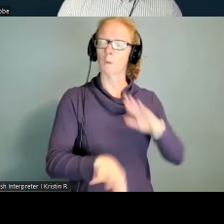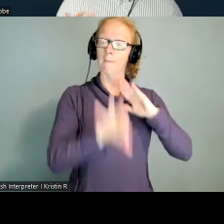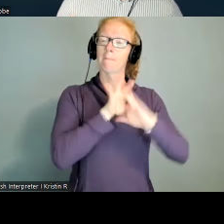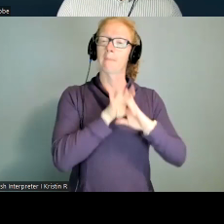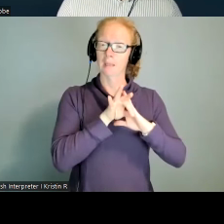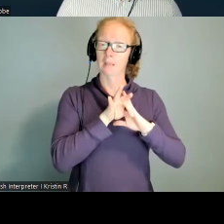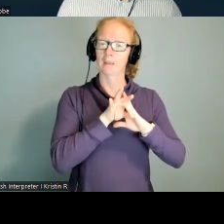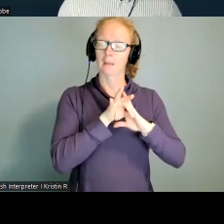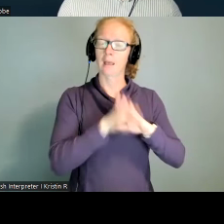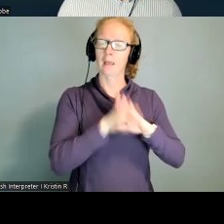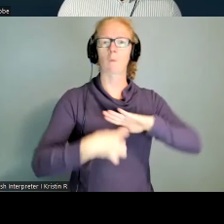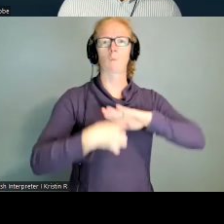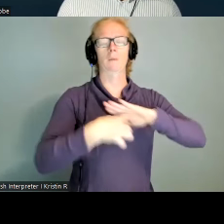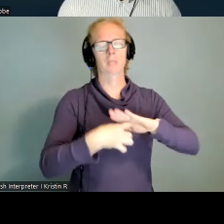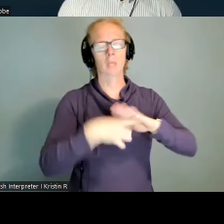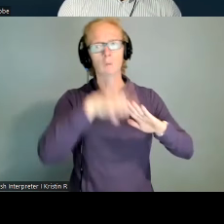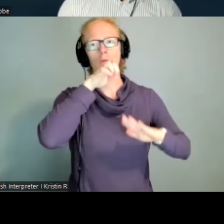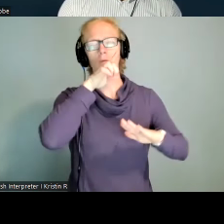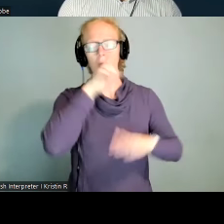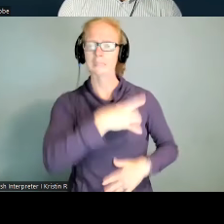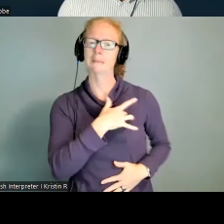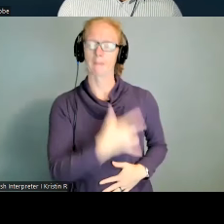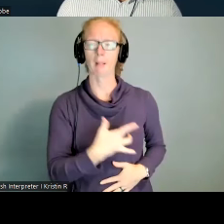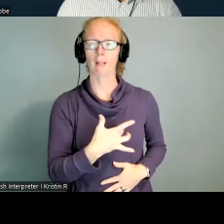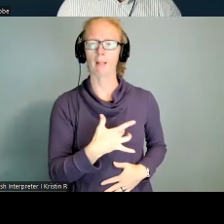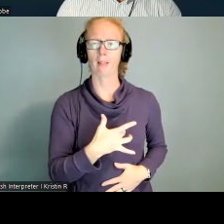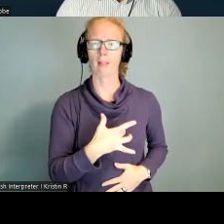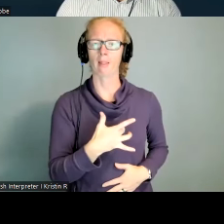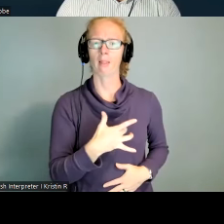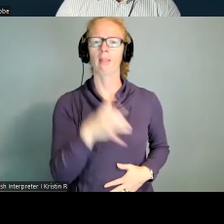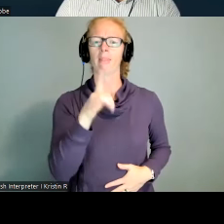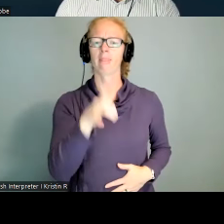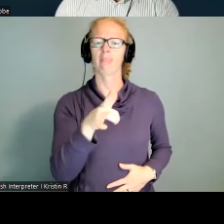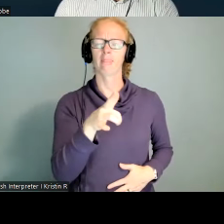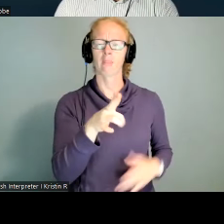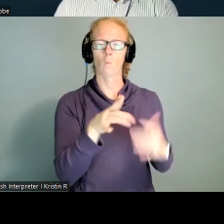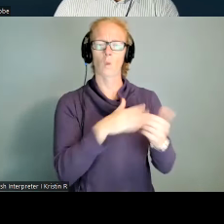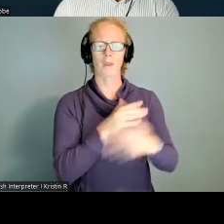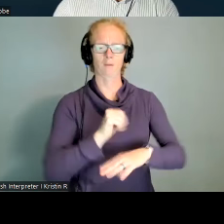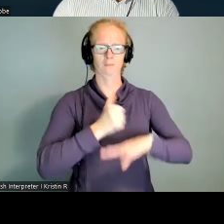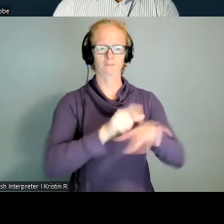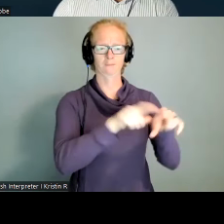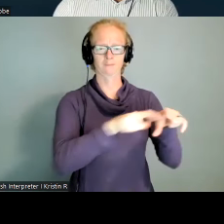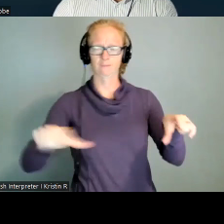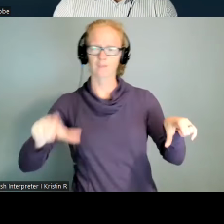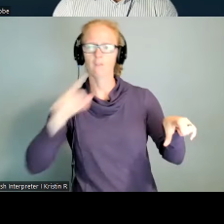are very representative of typical site characteristics in the SCAG region.